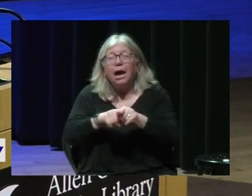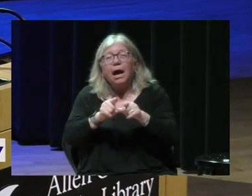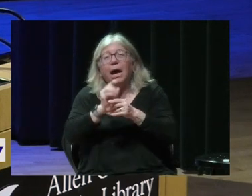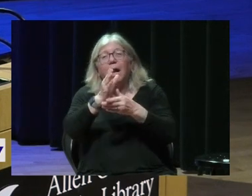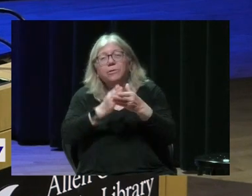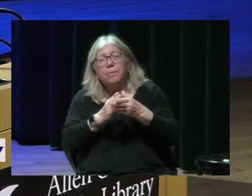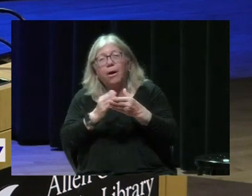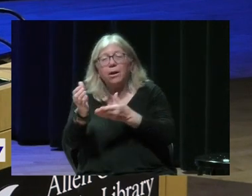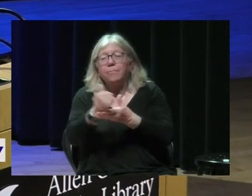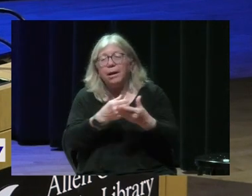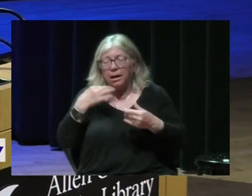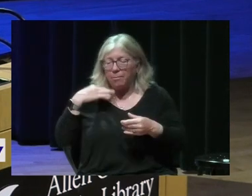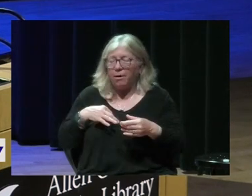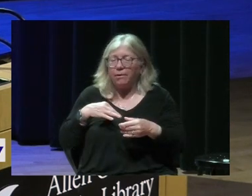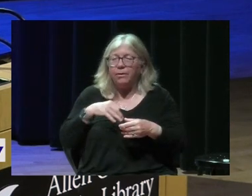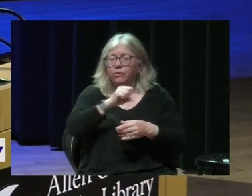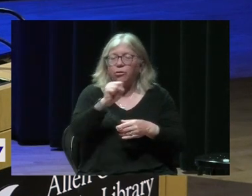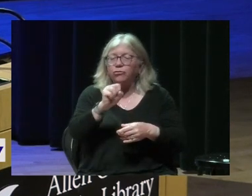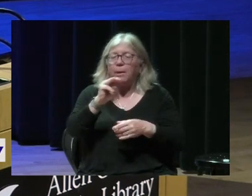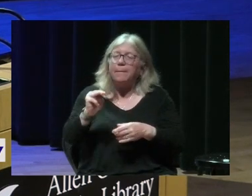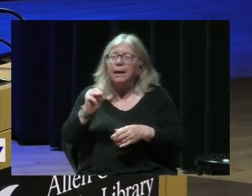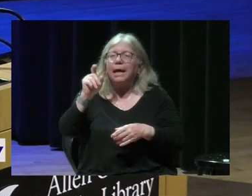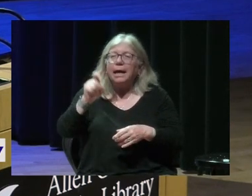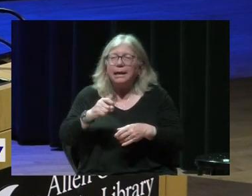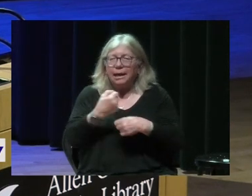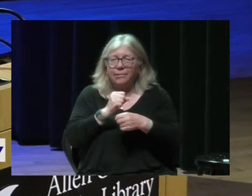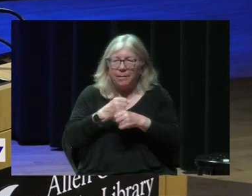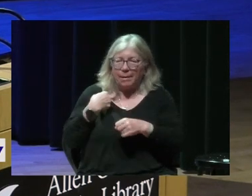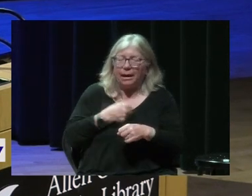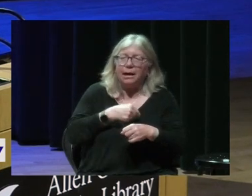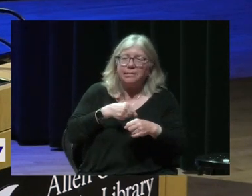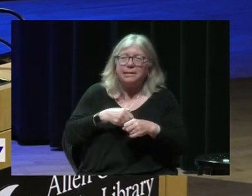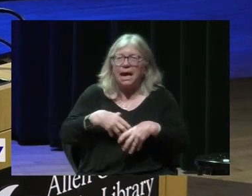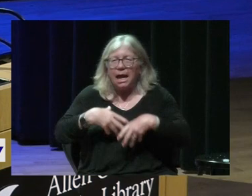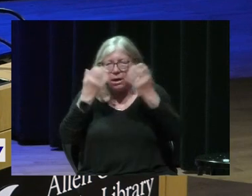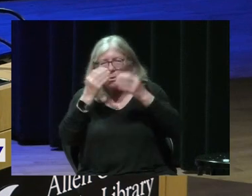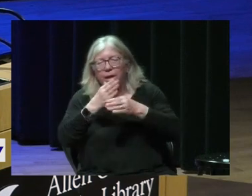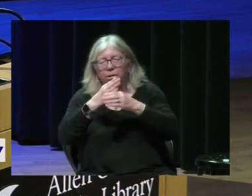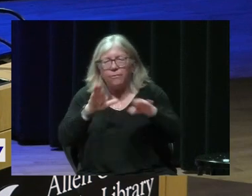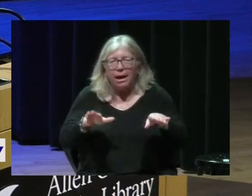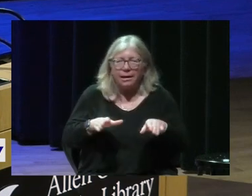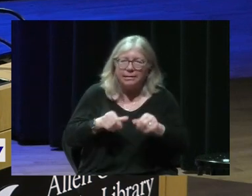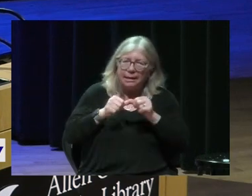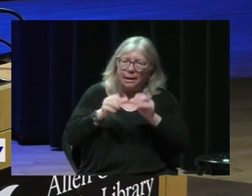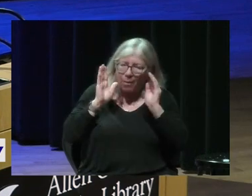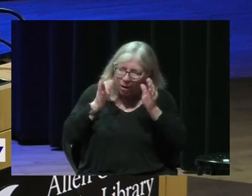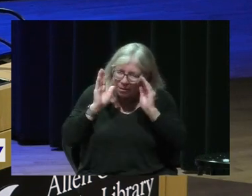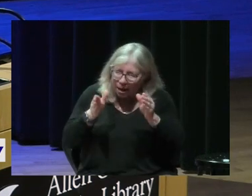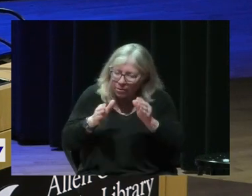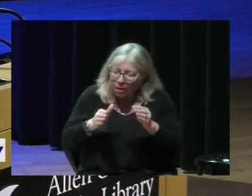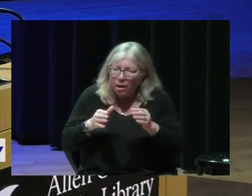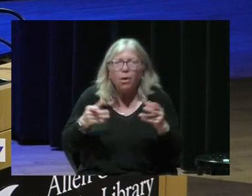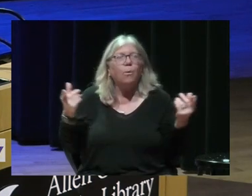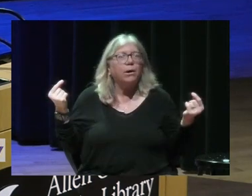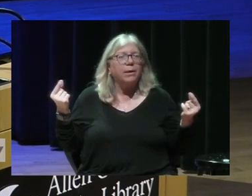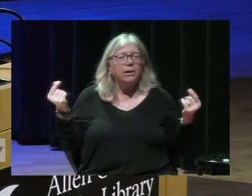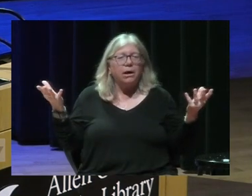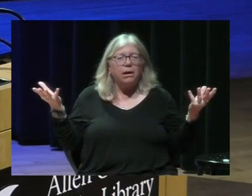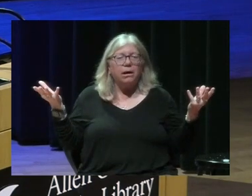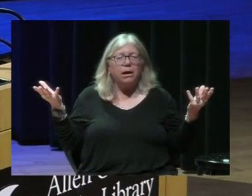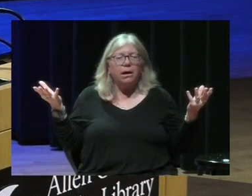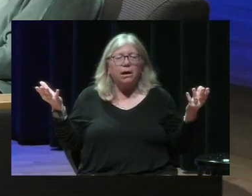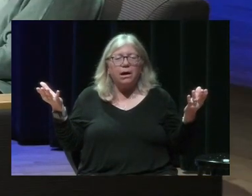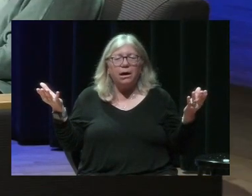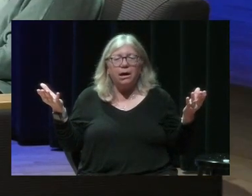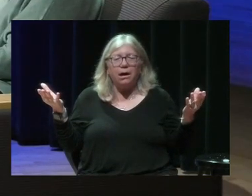a profit, social media needs to make us angry and divide us in order to keep our attention. What do we do? I would like